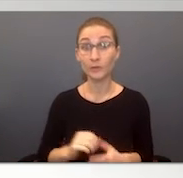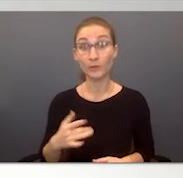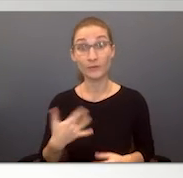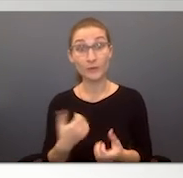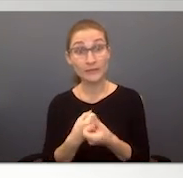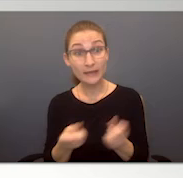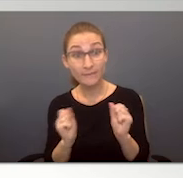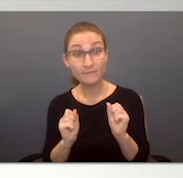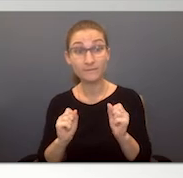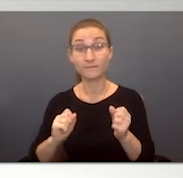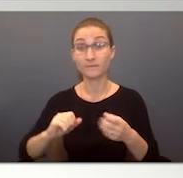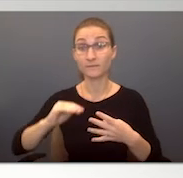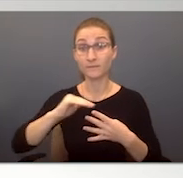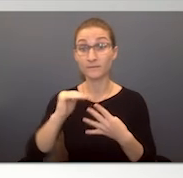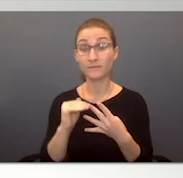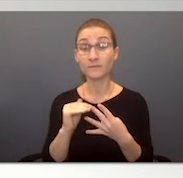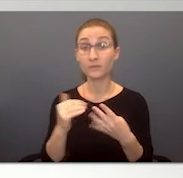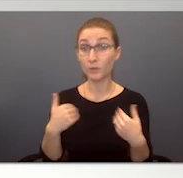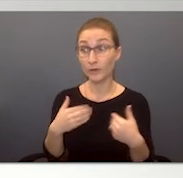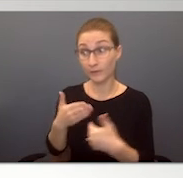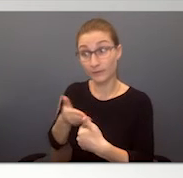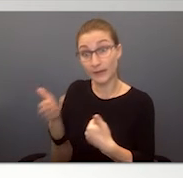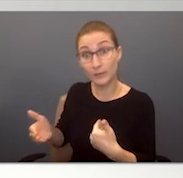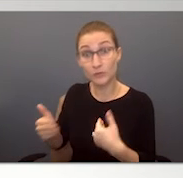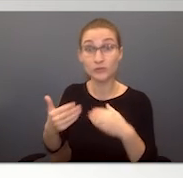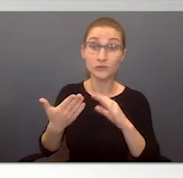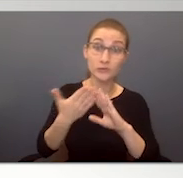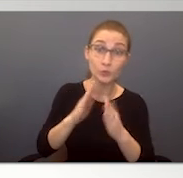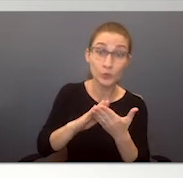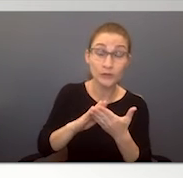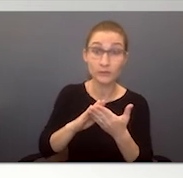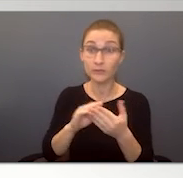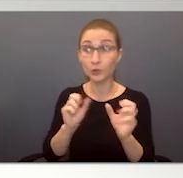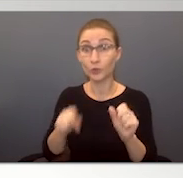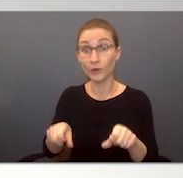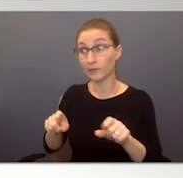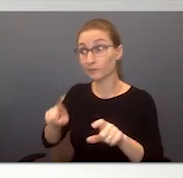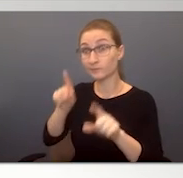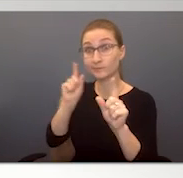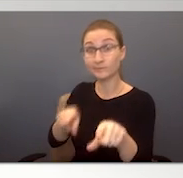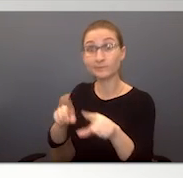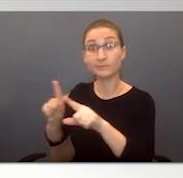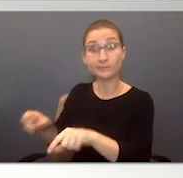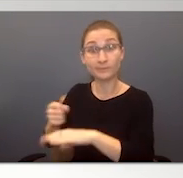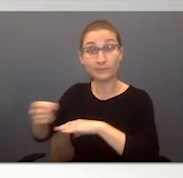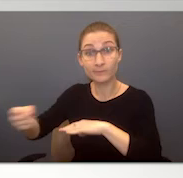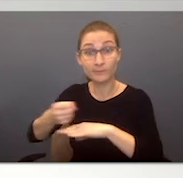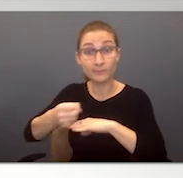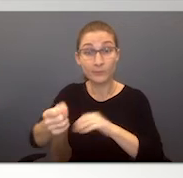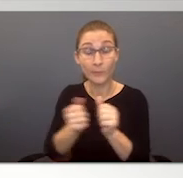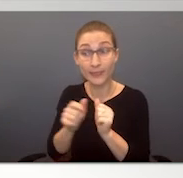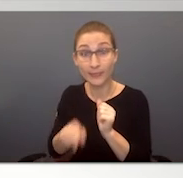be there? Do you have a community or neighbors you can go and stay with? Or,